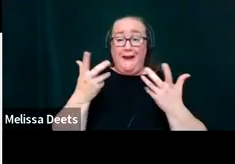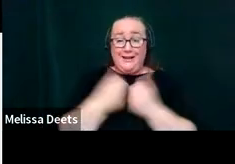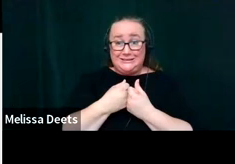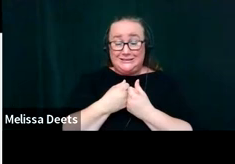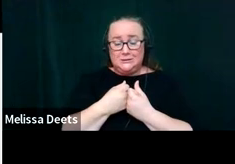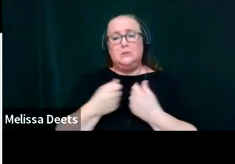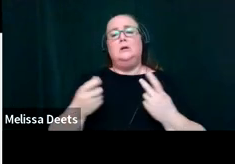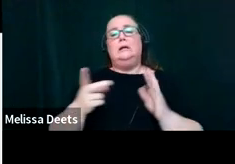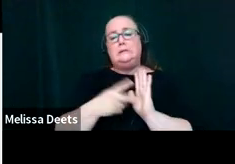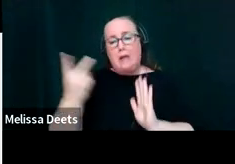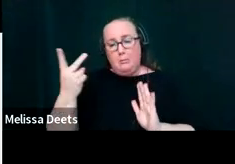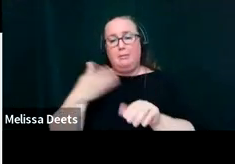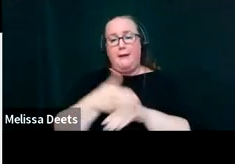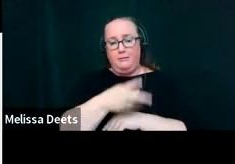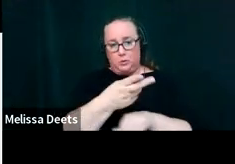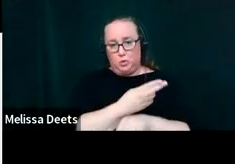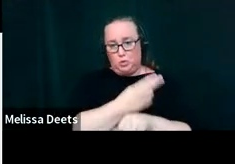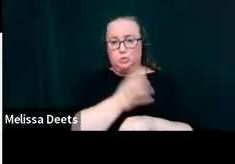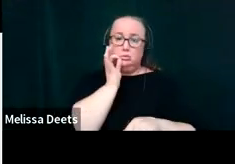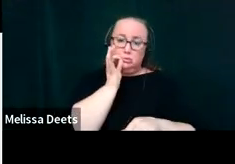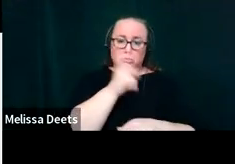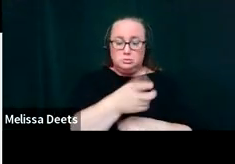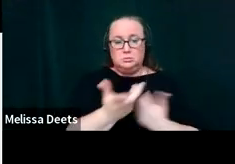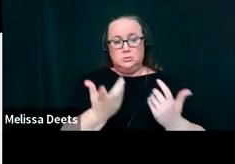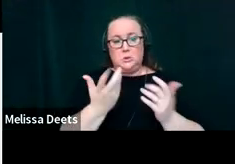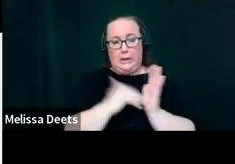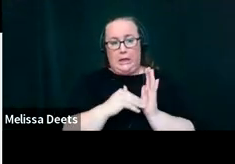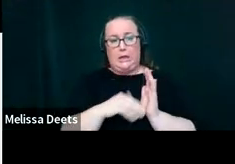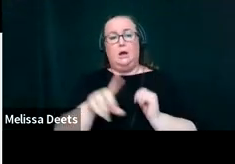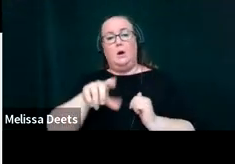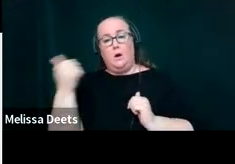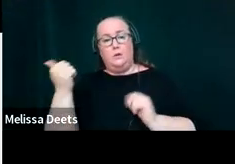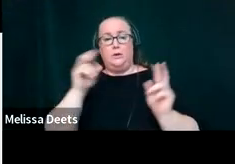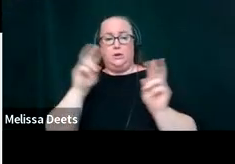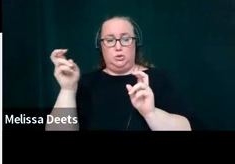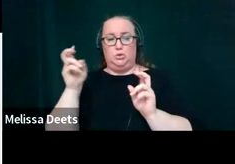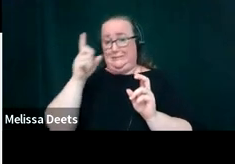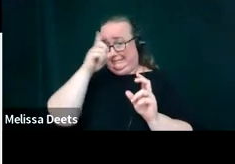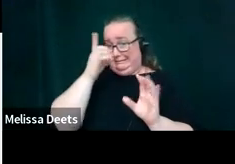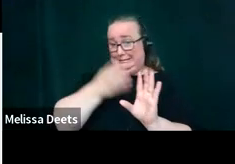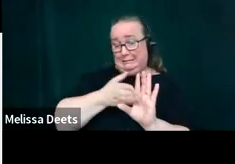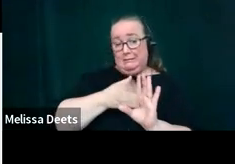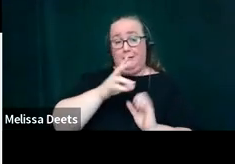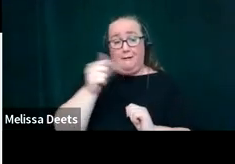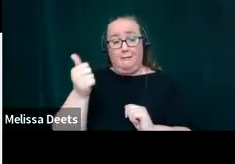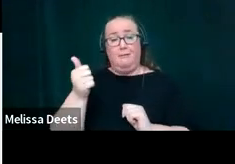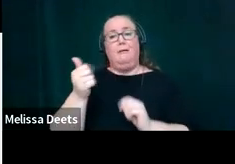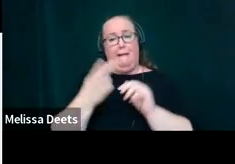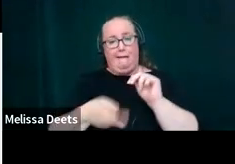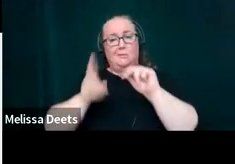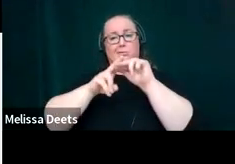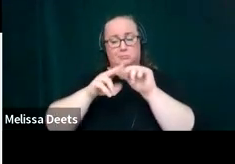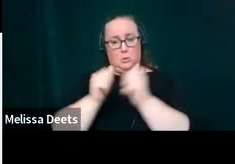in Colorado. Emergency room visits for injuries, psychiatric and other medical issues are also higher in users versus non-users of